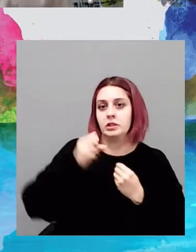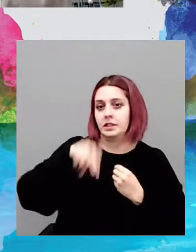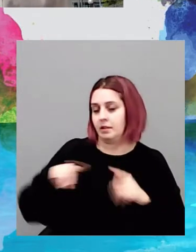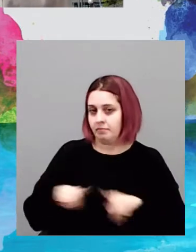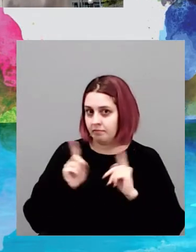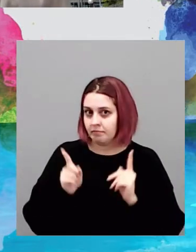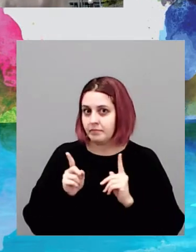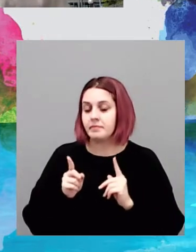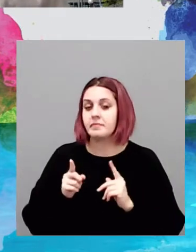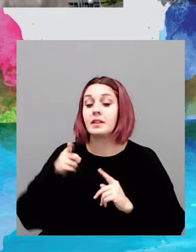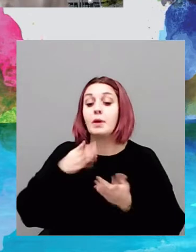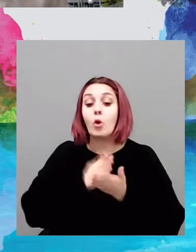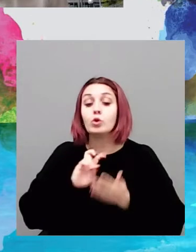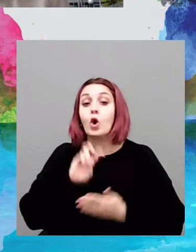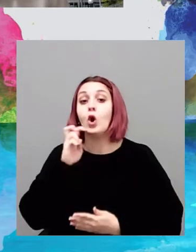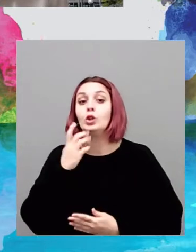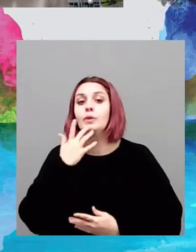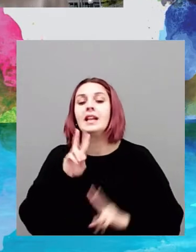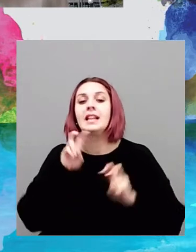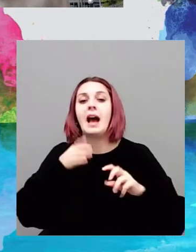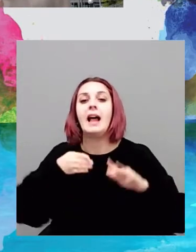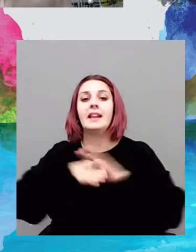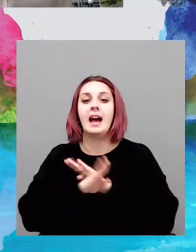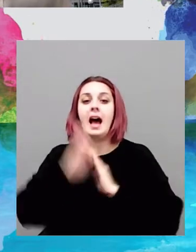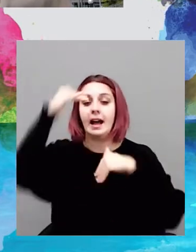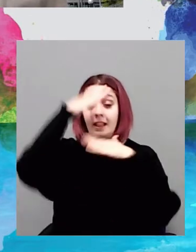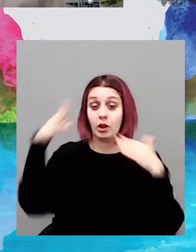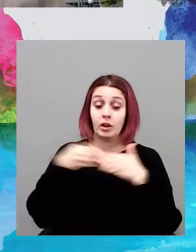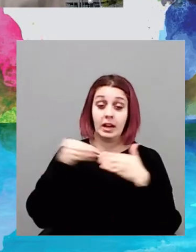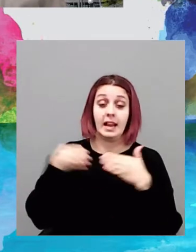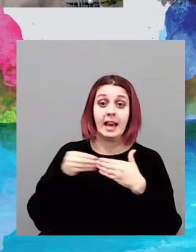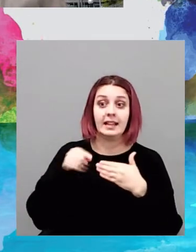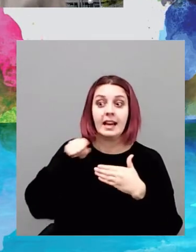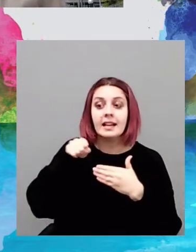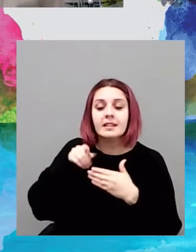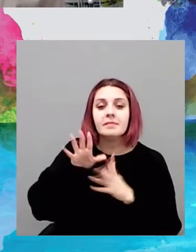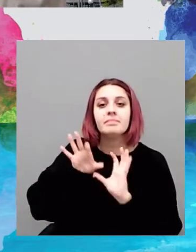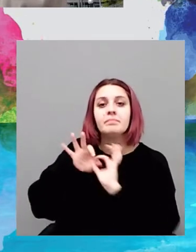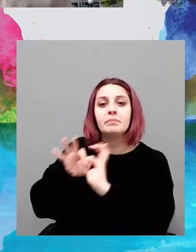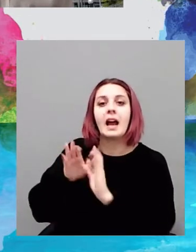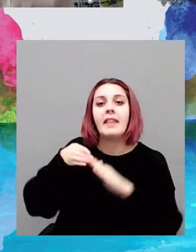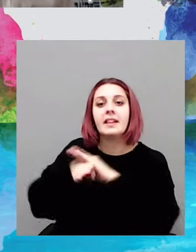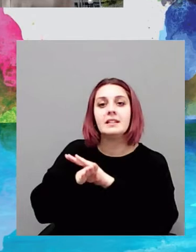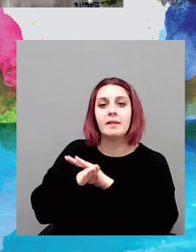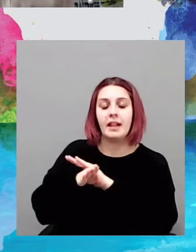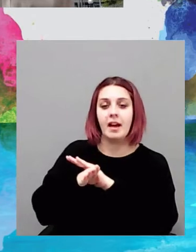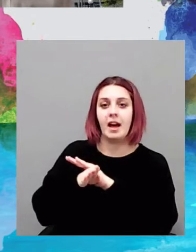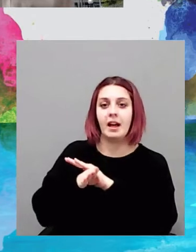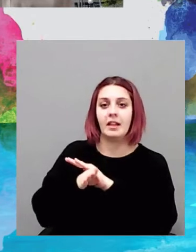And we have a course on accessibility in customer care.